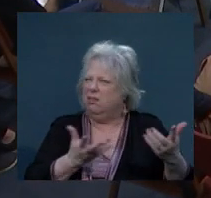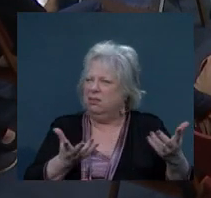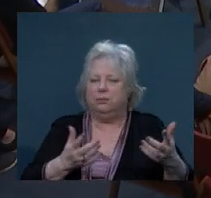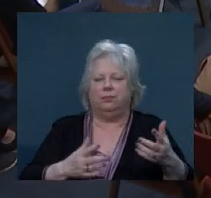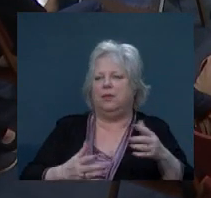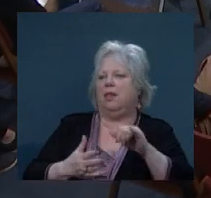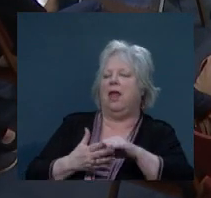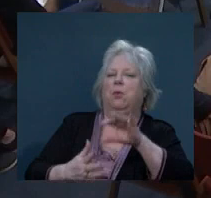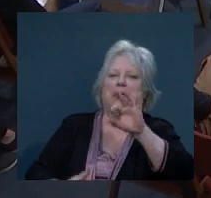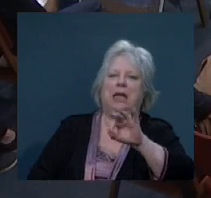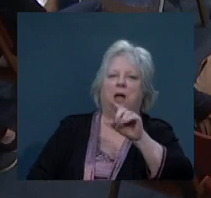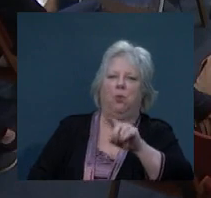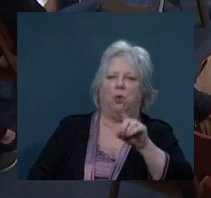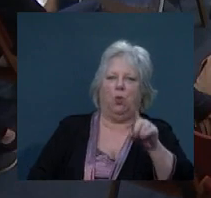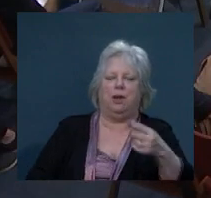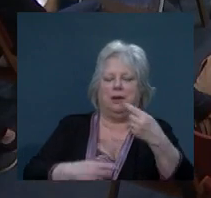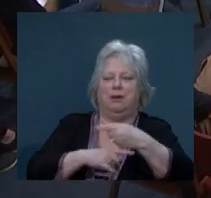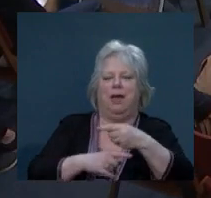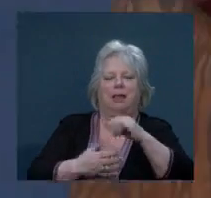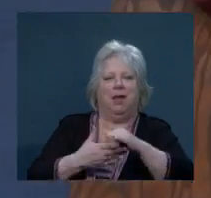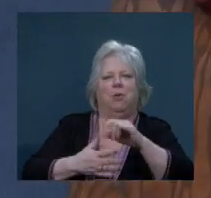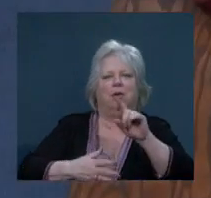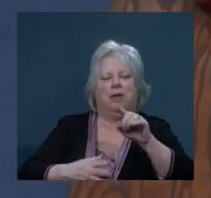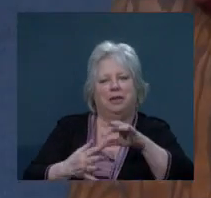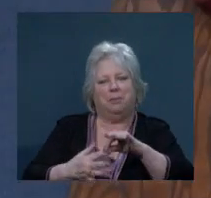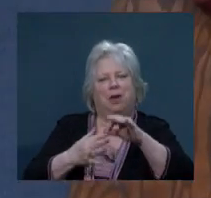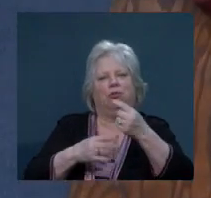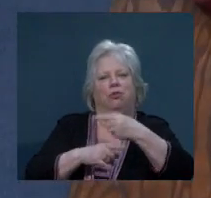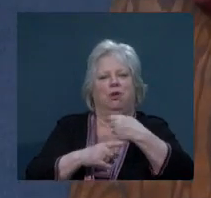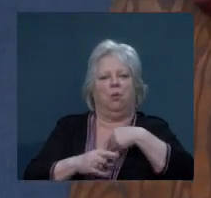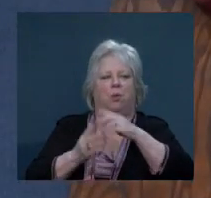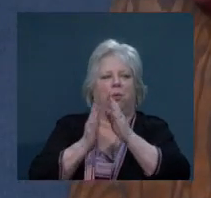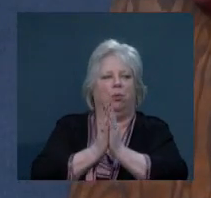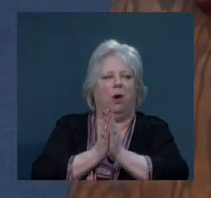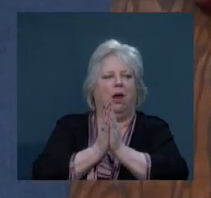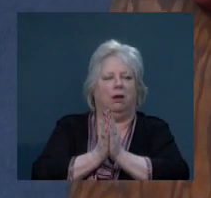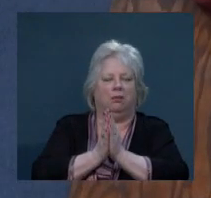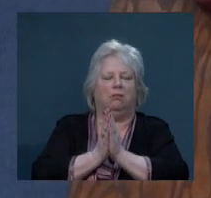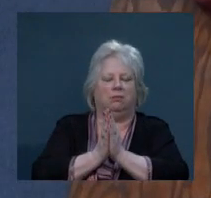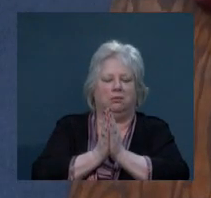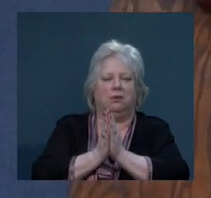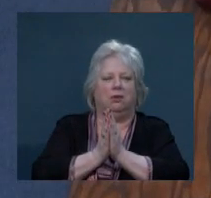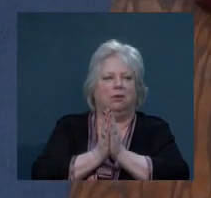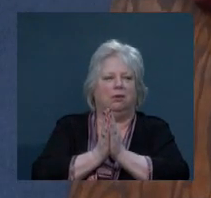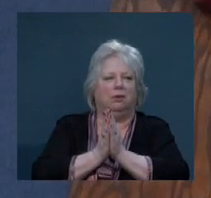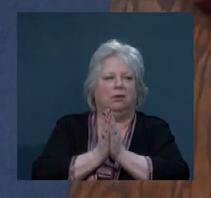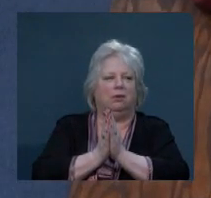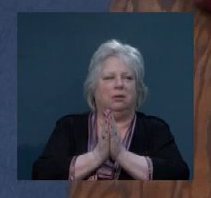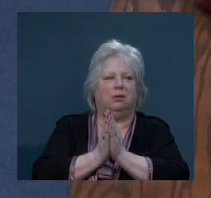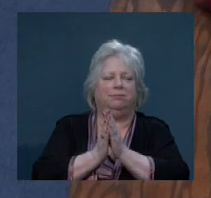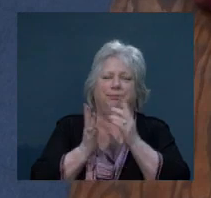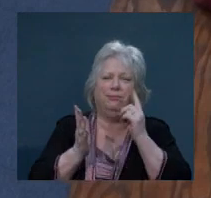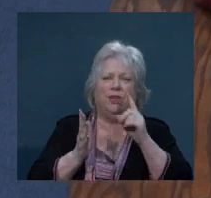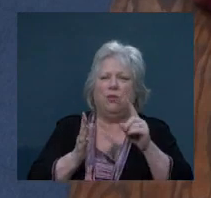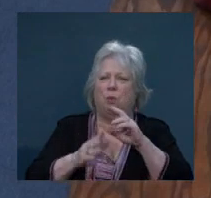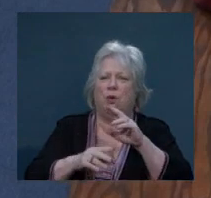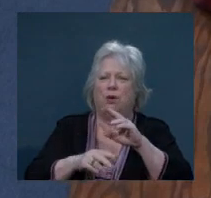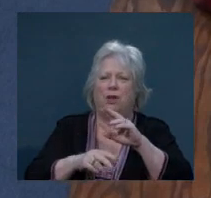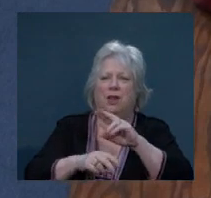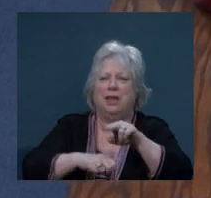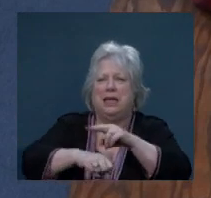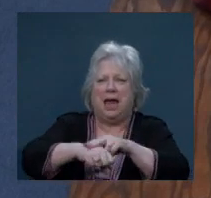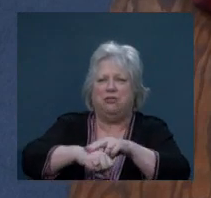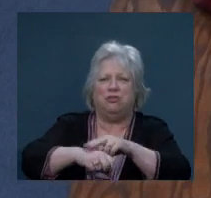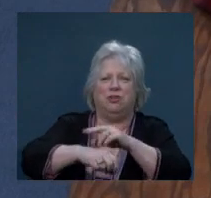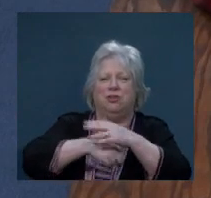was 9/11. That was the day we were praying for the nation.